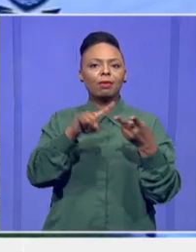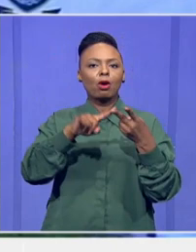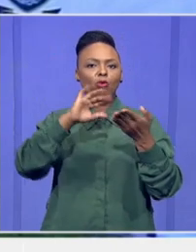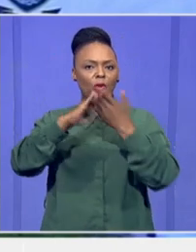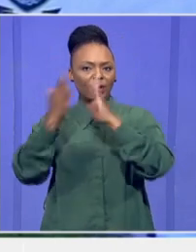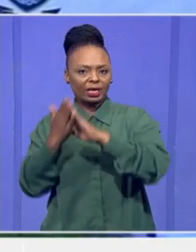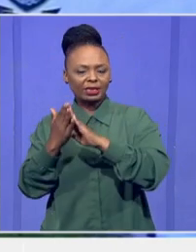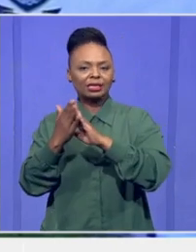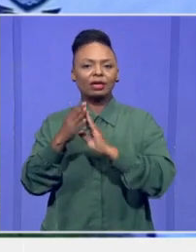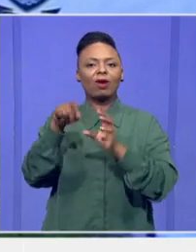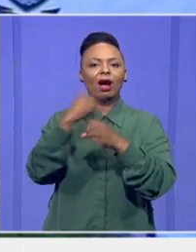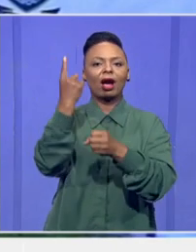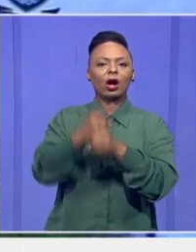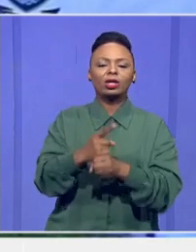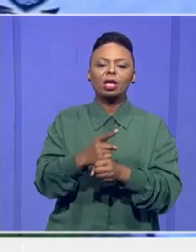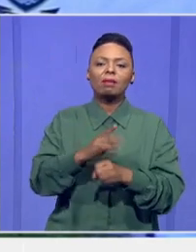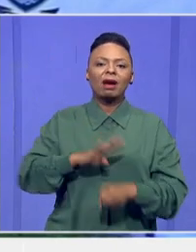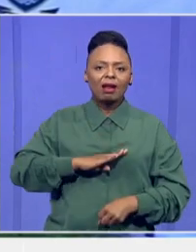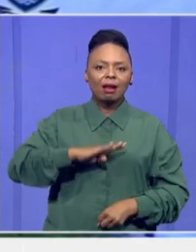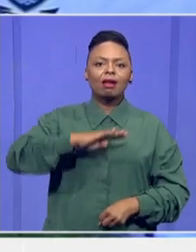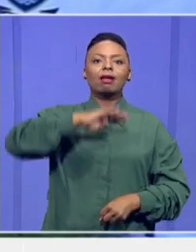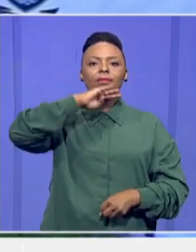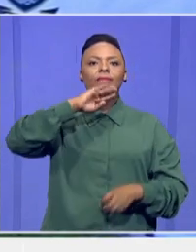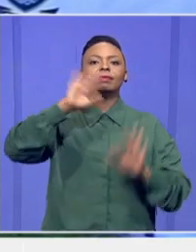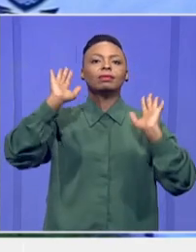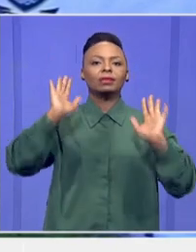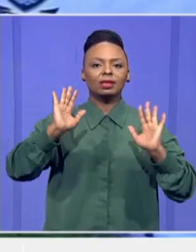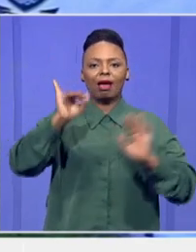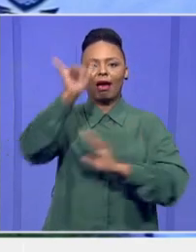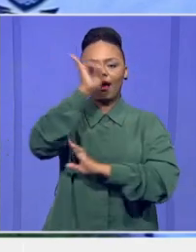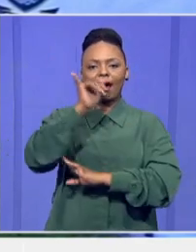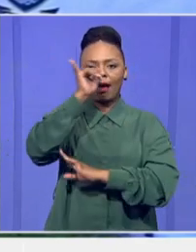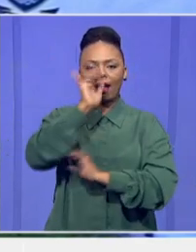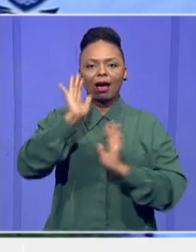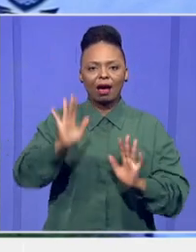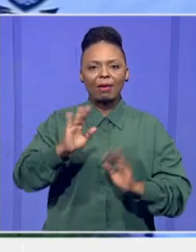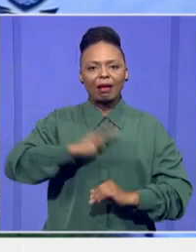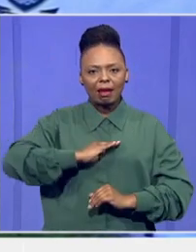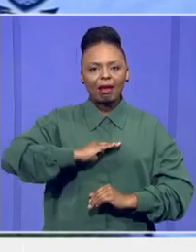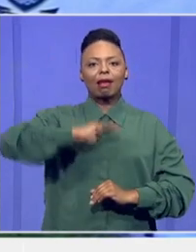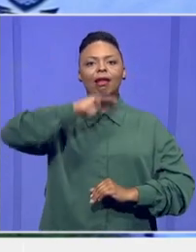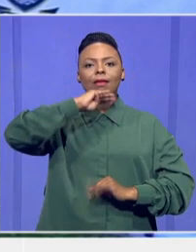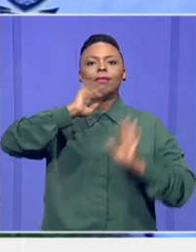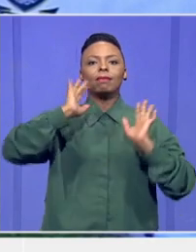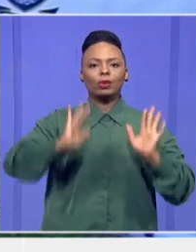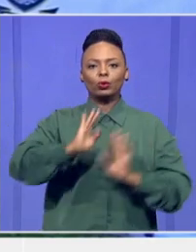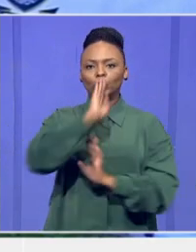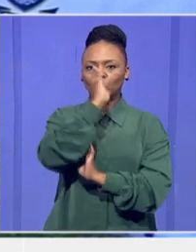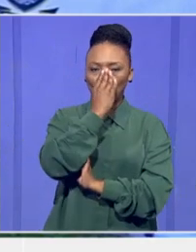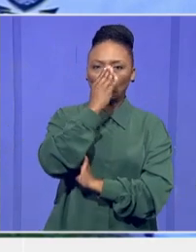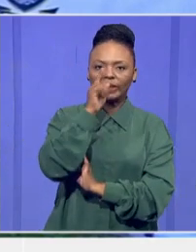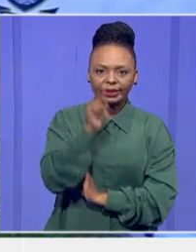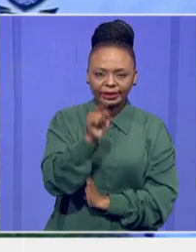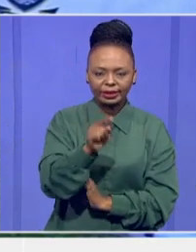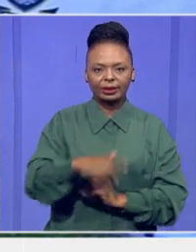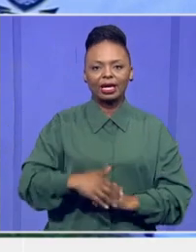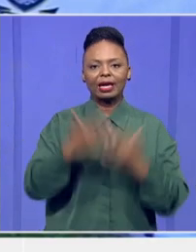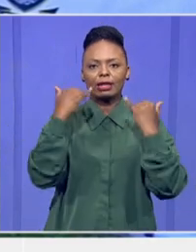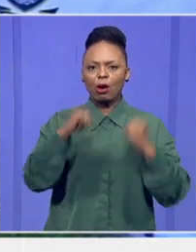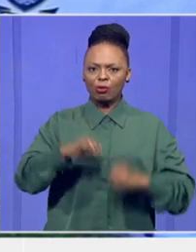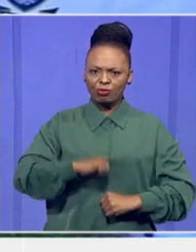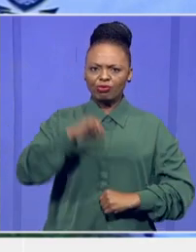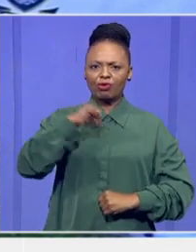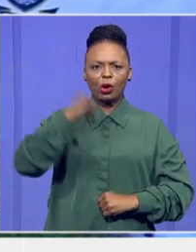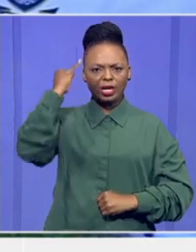are tired of criminals and that they are tired of crime, and that they are so proud of this initiative